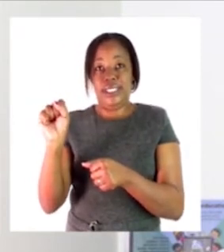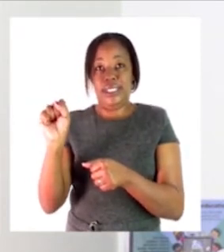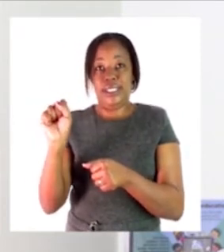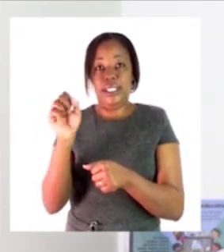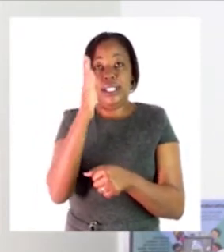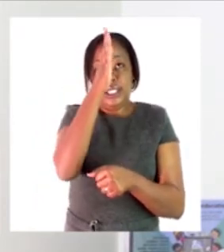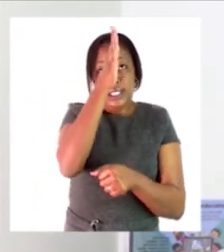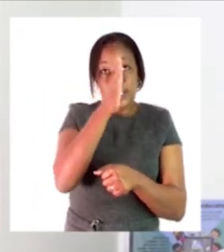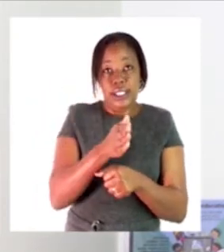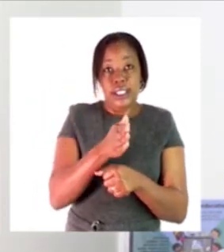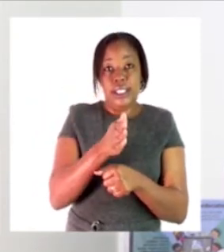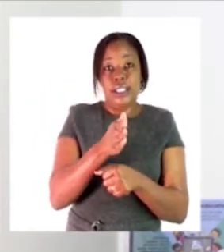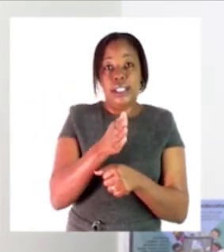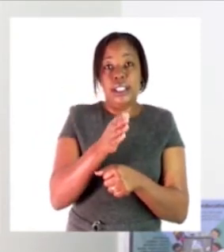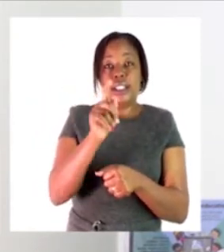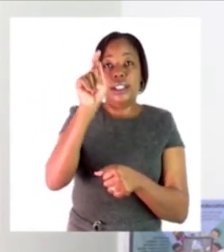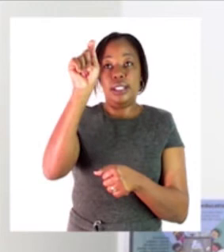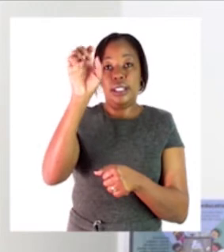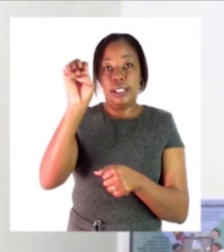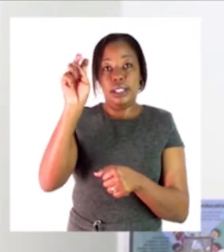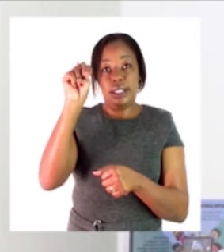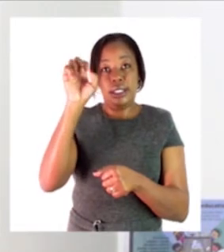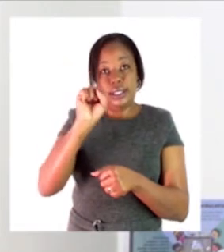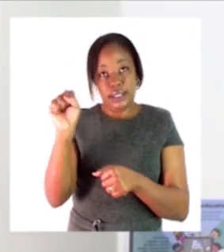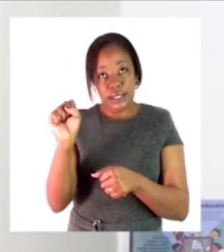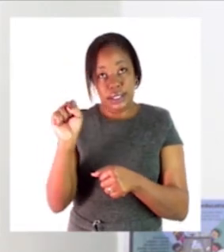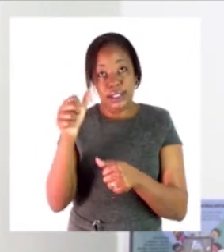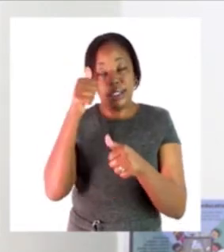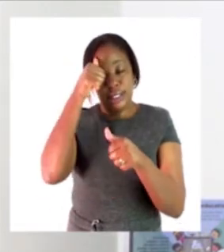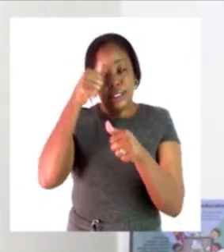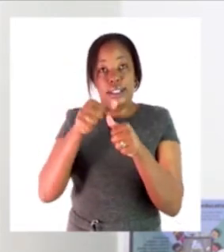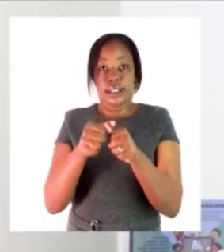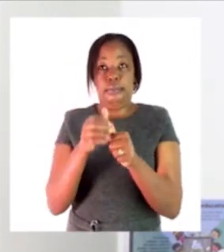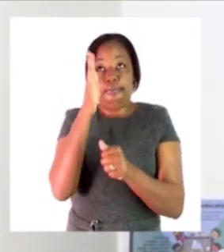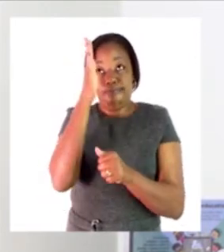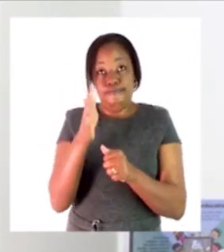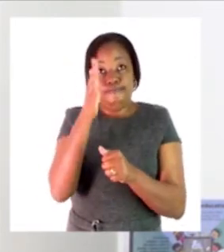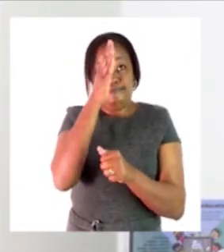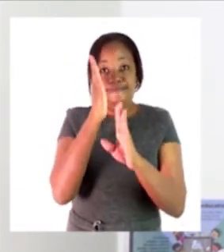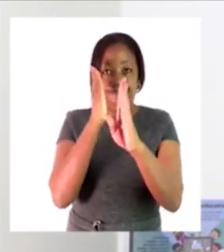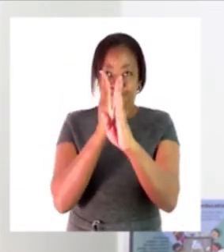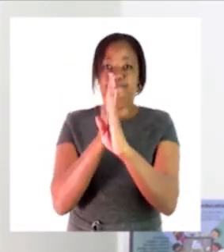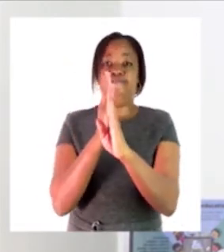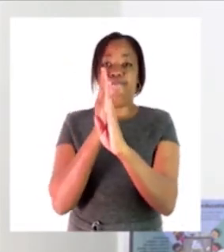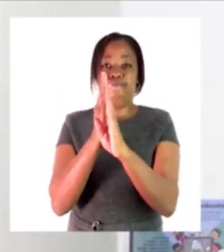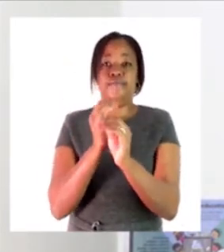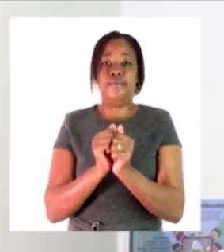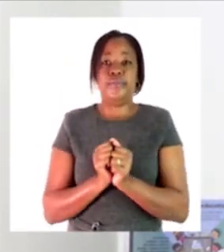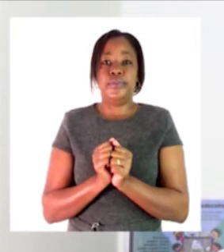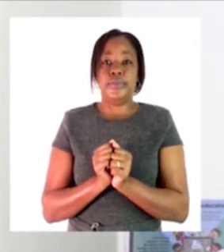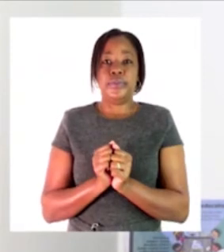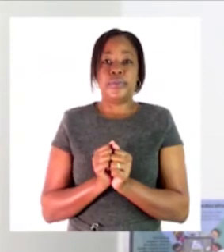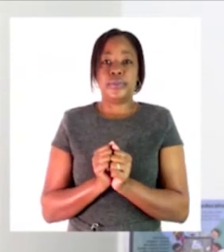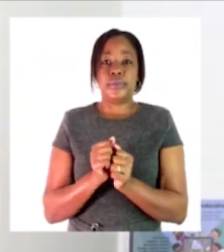be written nicely in columns like that. So now you have your 9 and your 2 in the units. Now you take away 9,